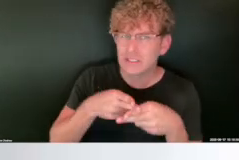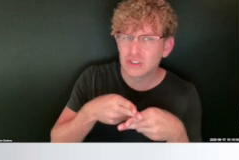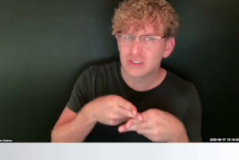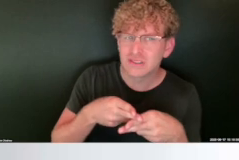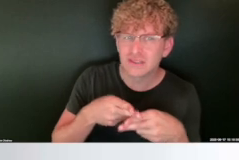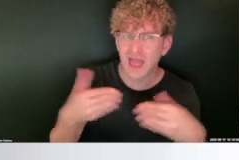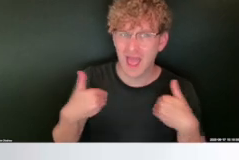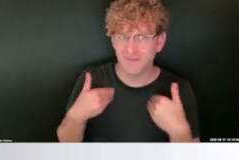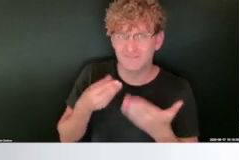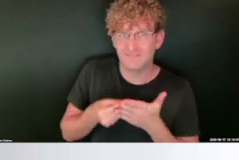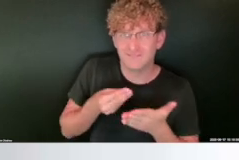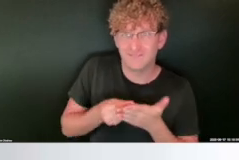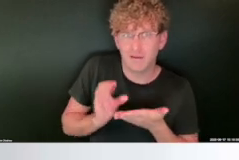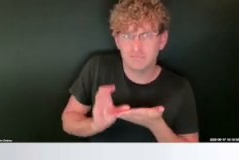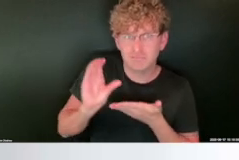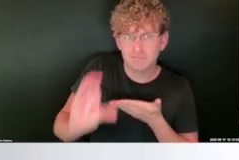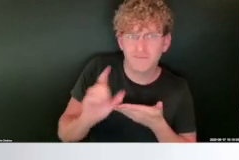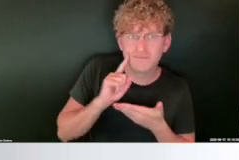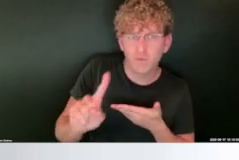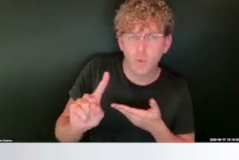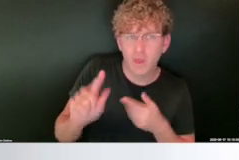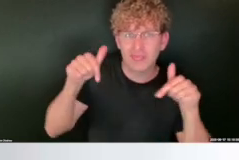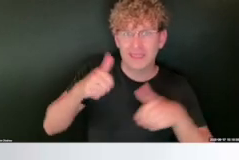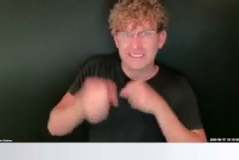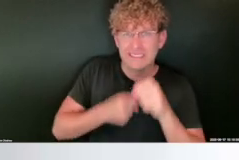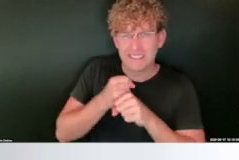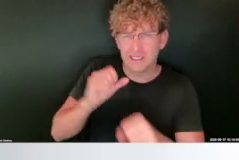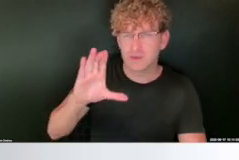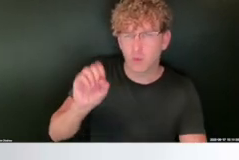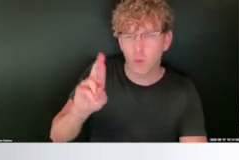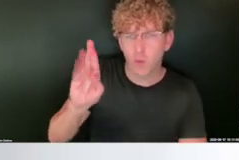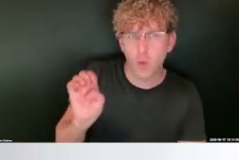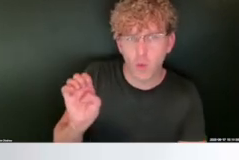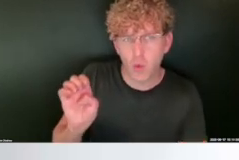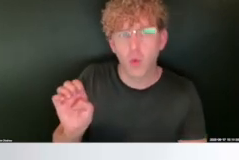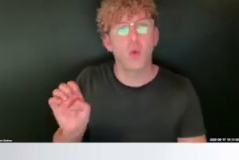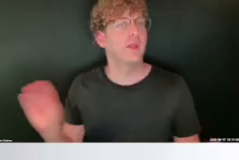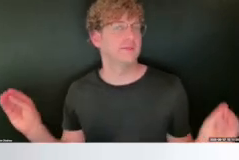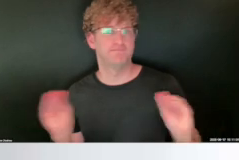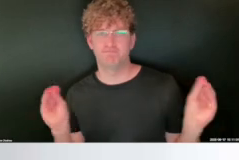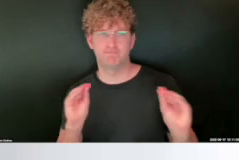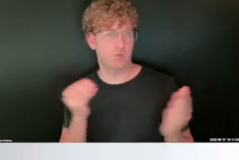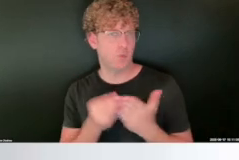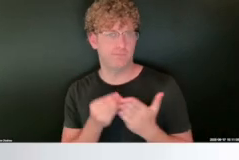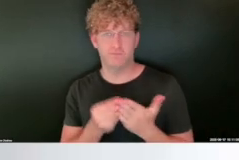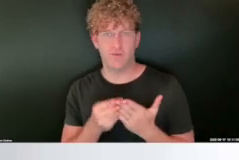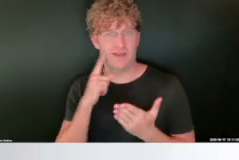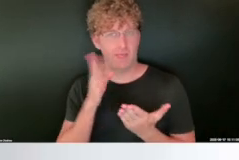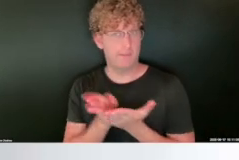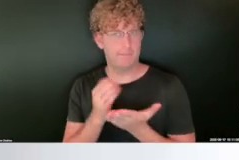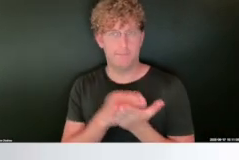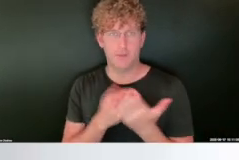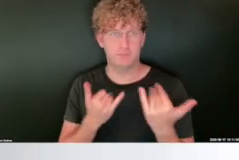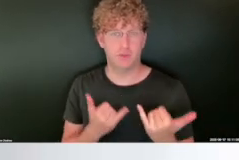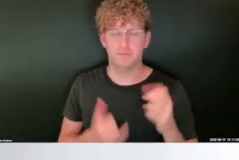for this year's core? There is For not funding in the budget currently. Okay, thank you